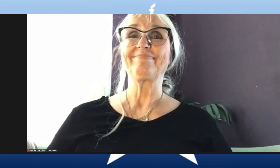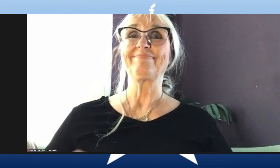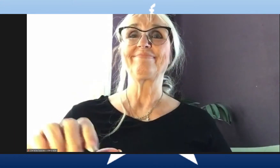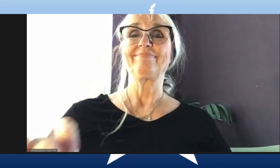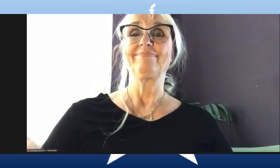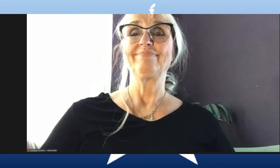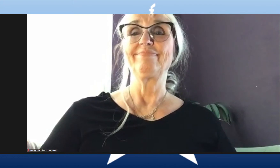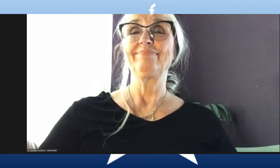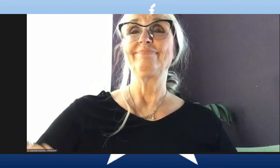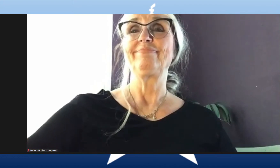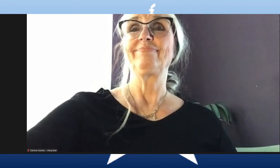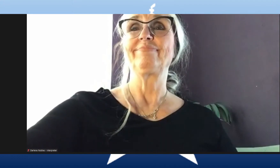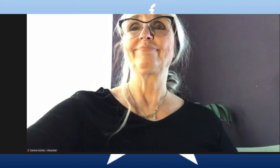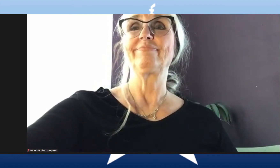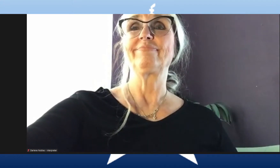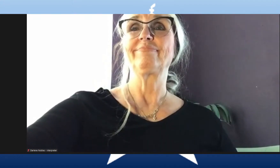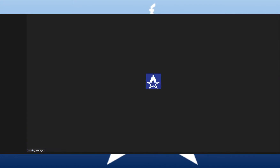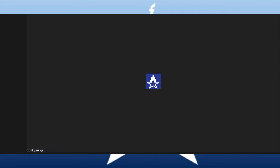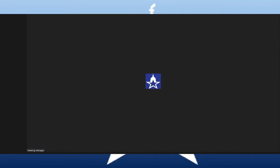Recording stopped.